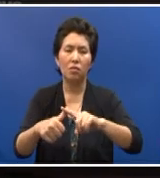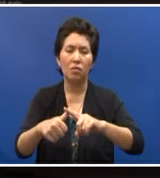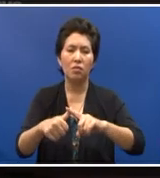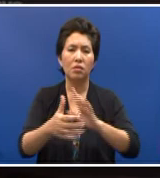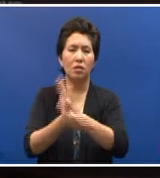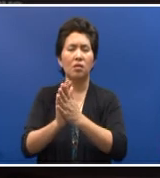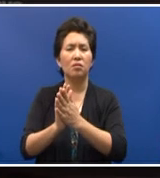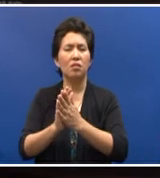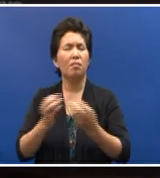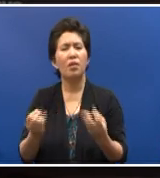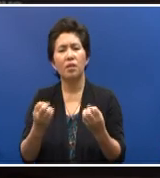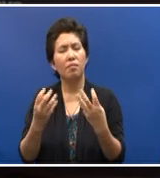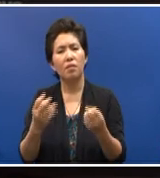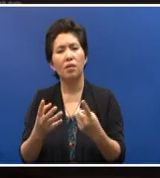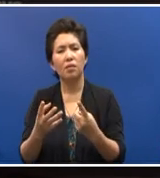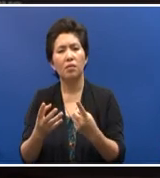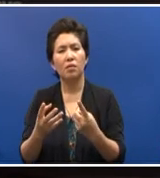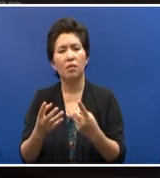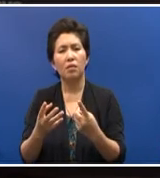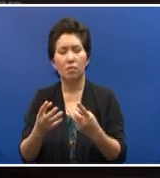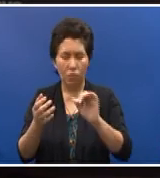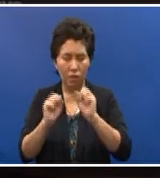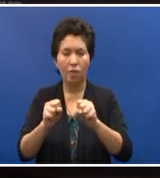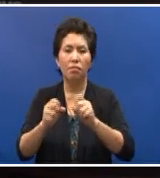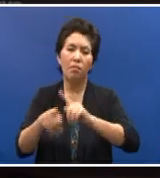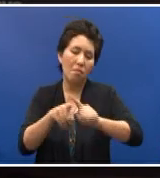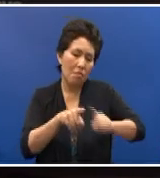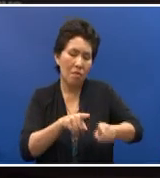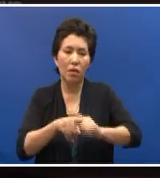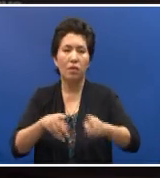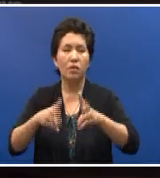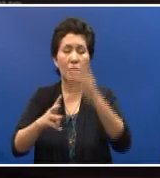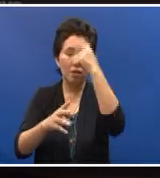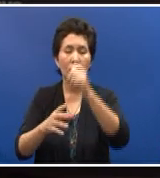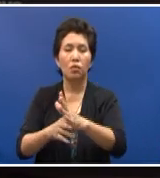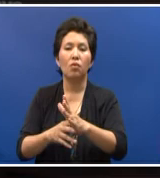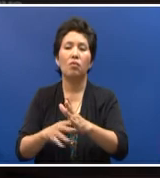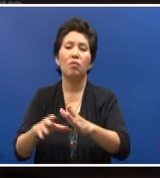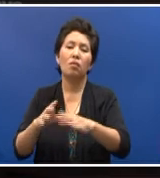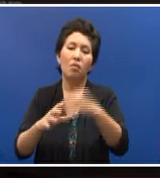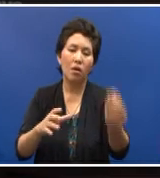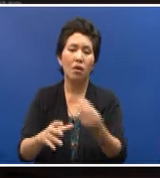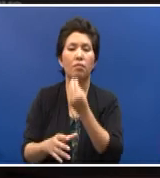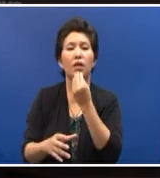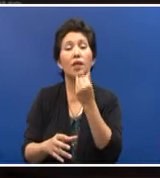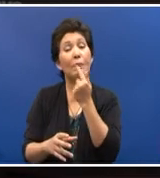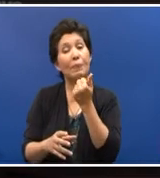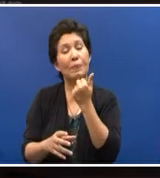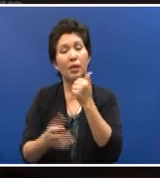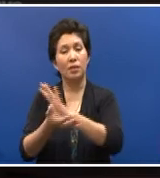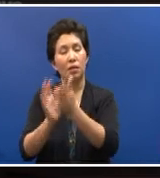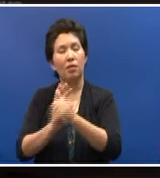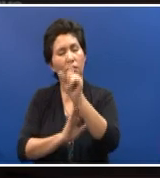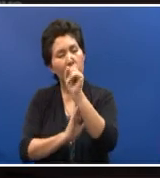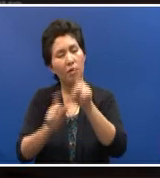that technology is in fact reflective of the times. Okay, so one society to the other society, they may have different ways or